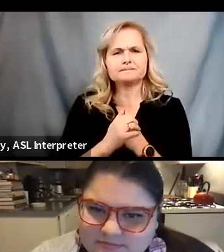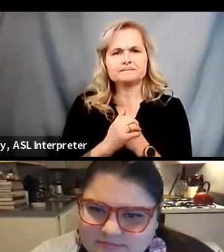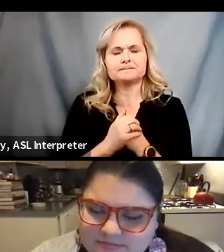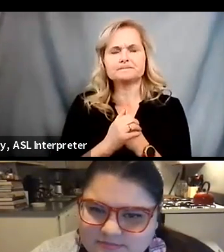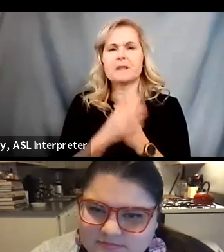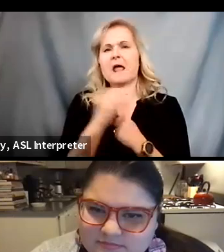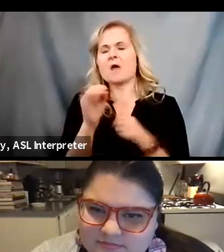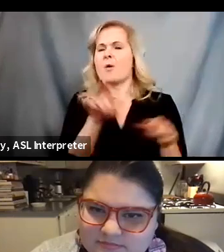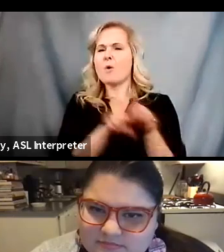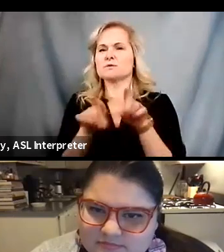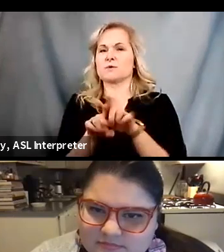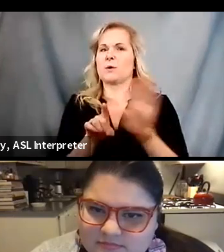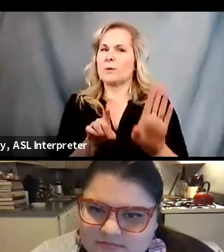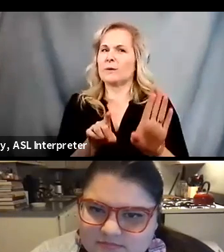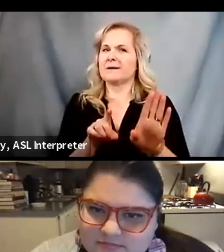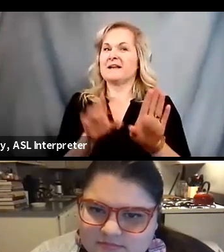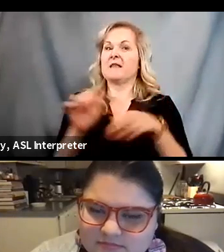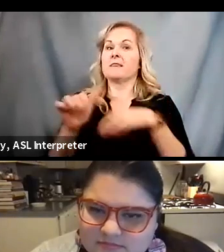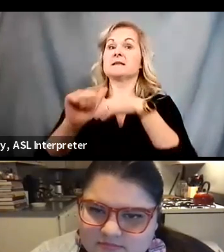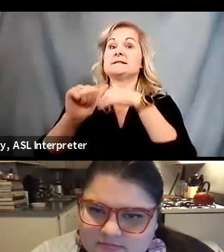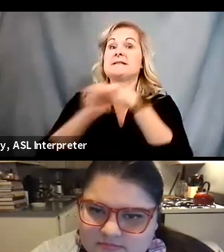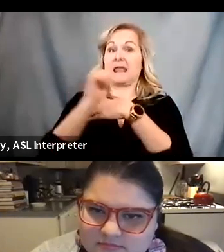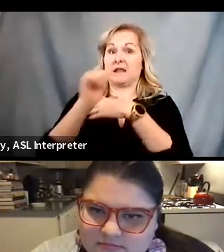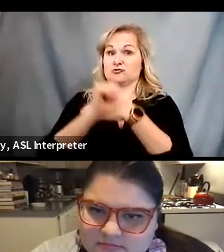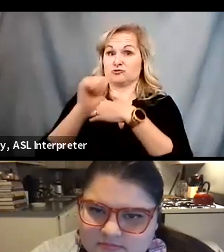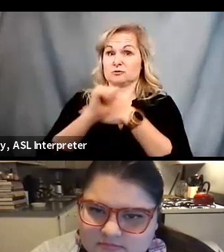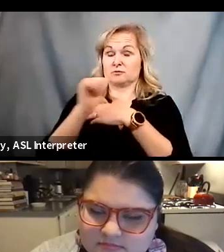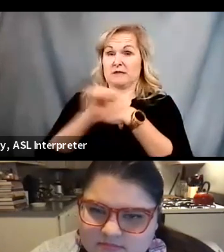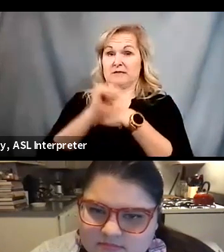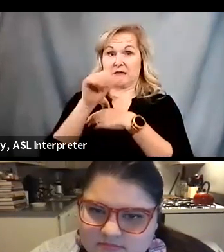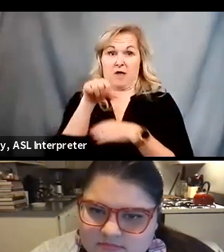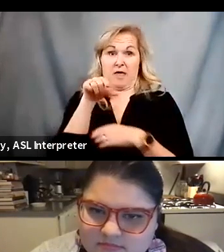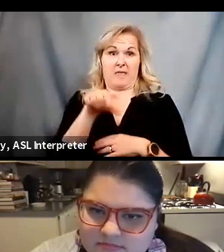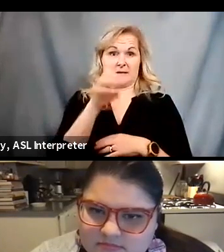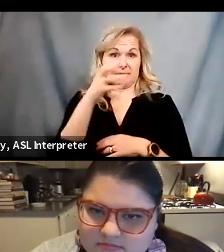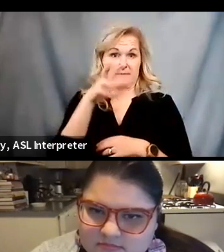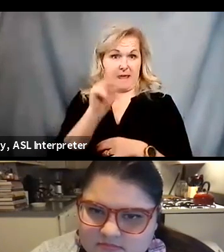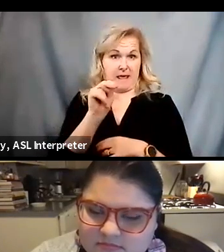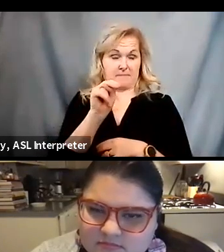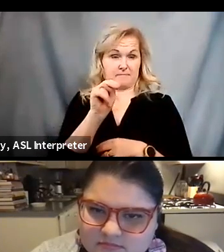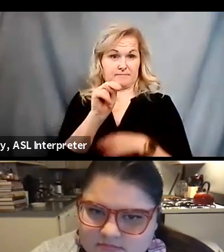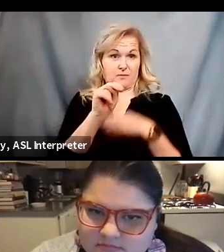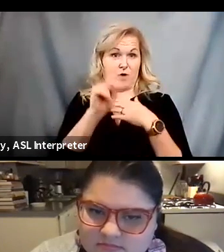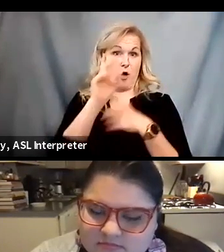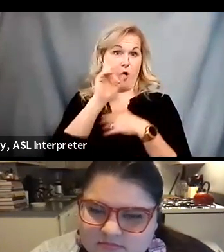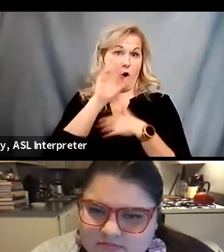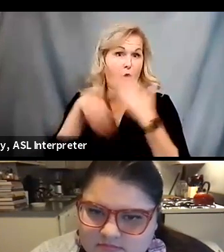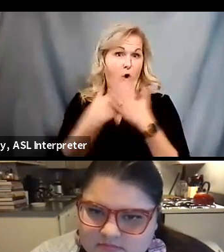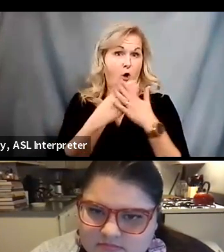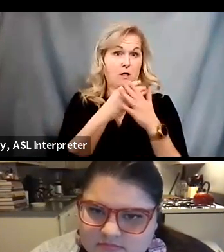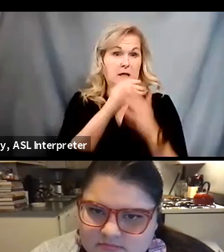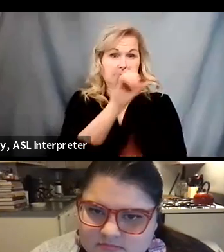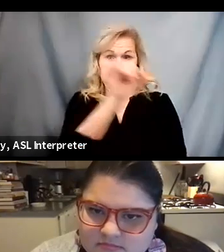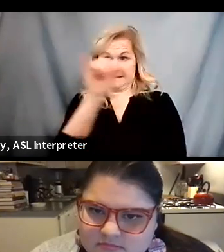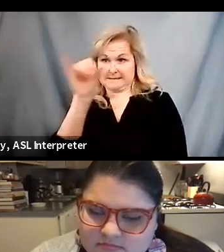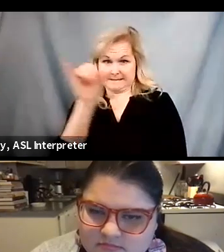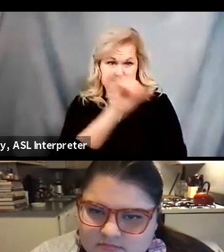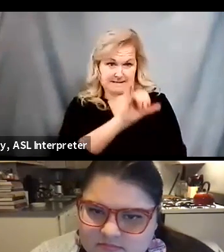And just the danger that this medium presents in